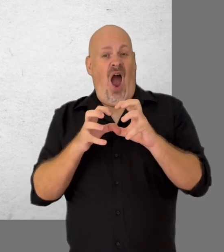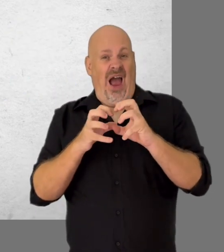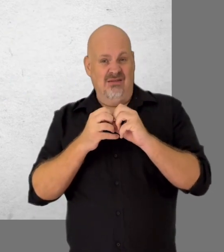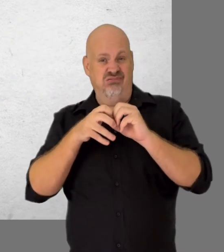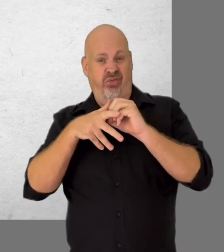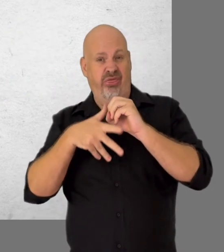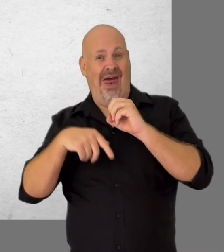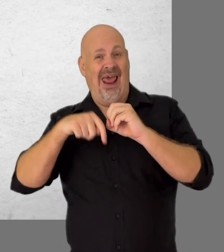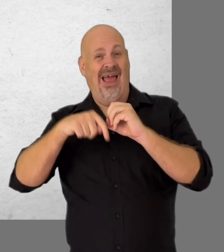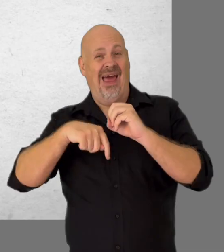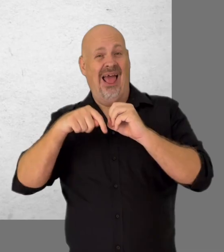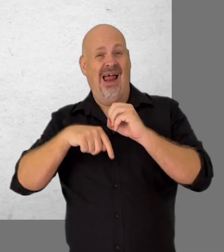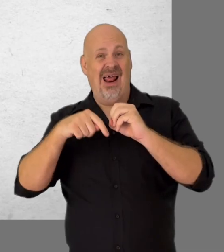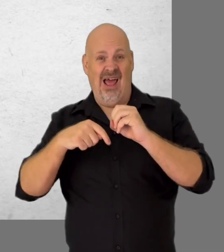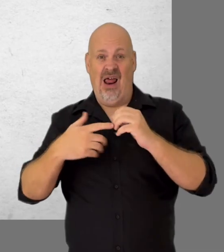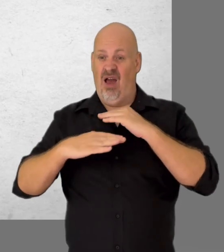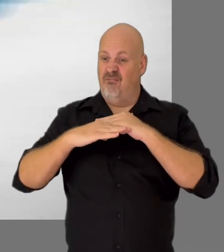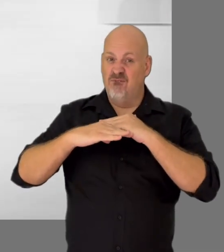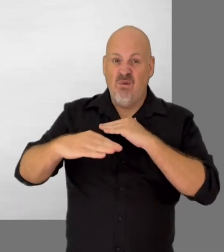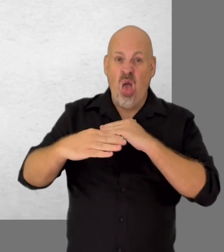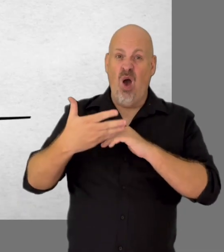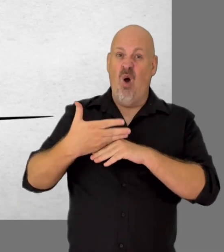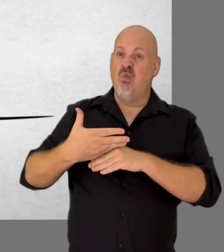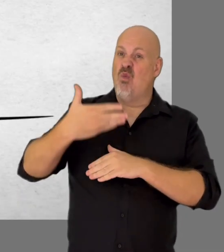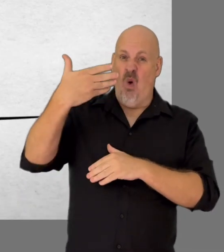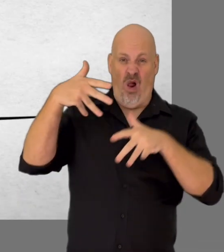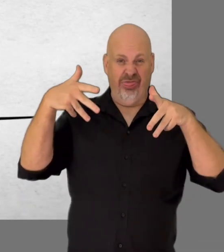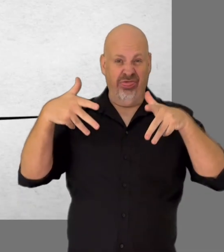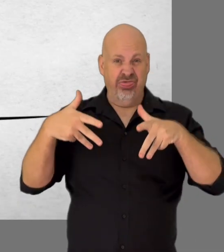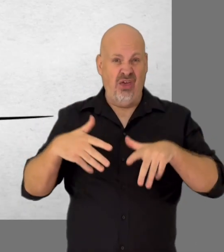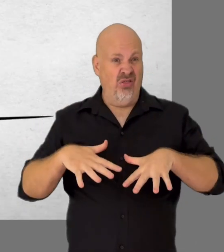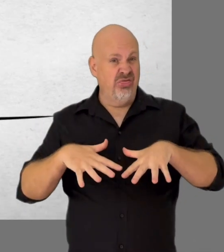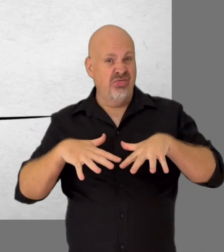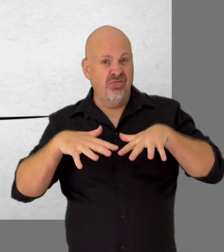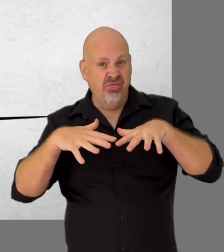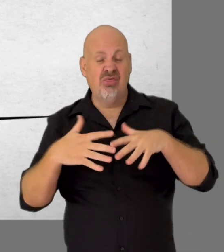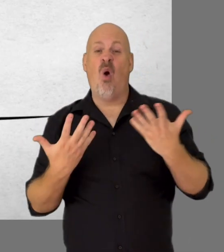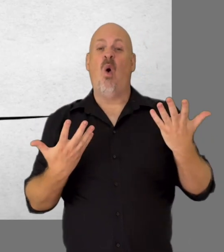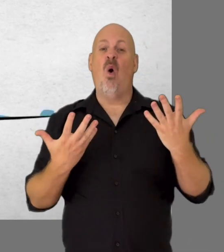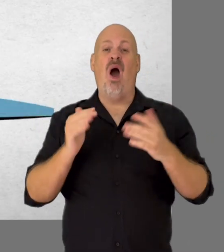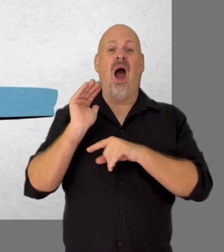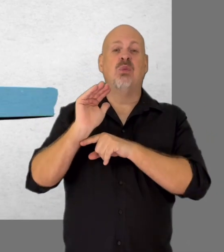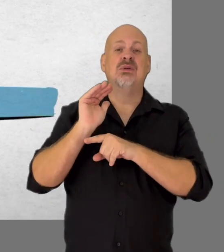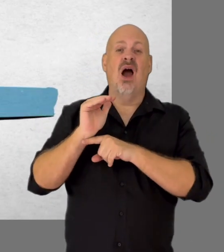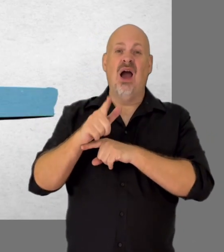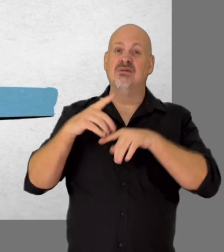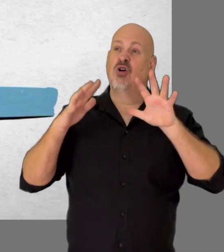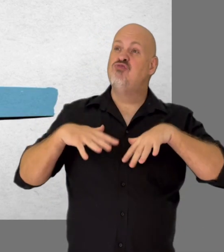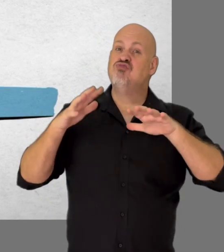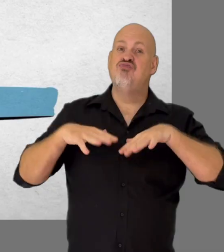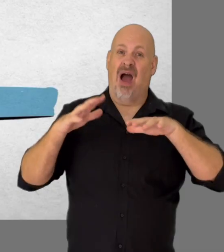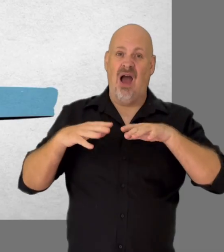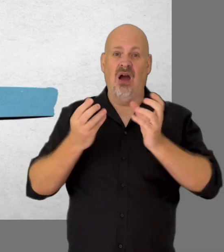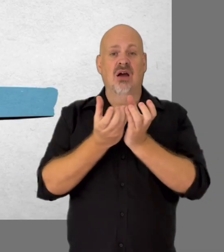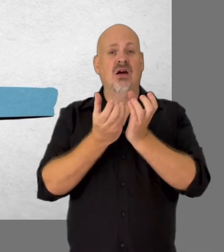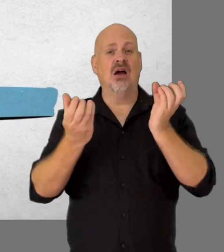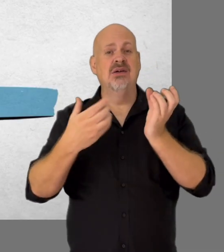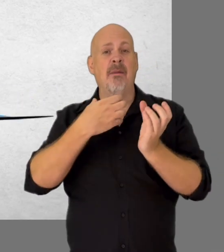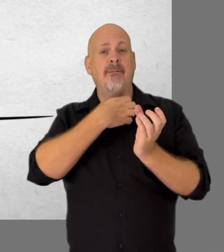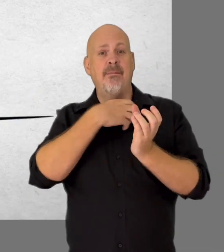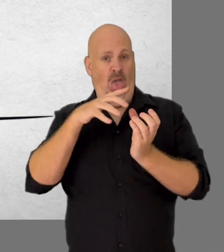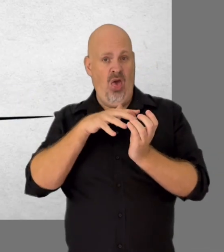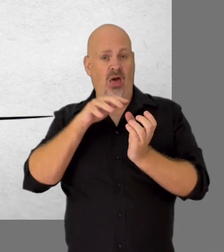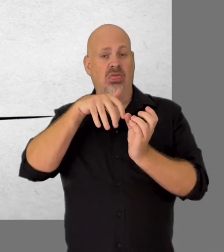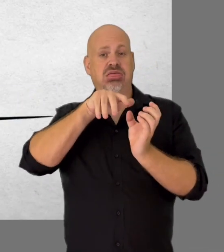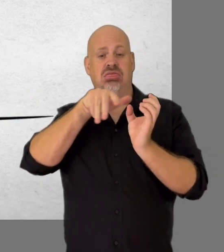can burst uninsulated pipework. Liquid water from leaks or flooding can lead to damp in the floors or walls. If